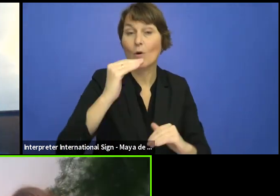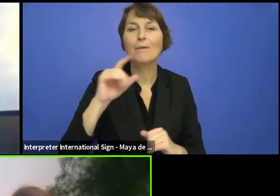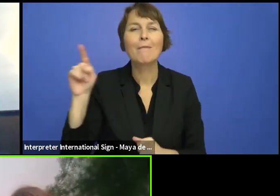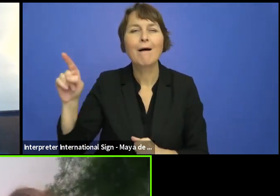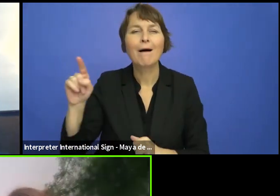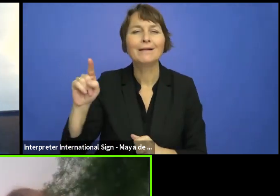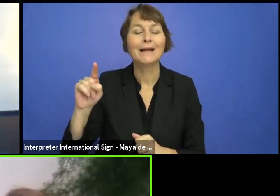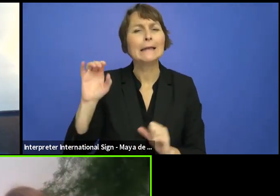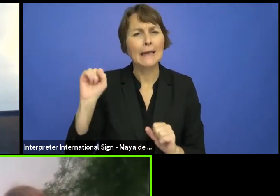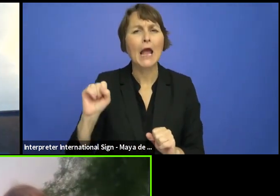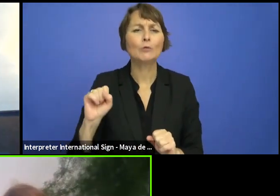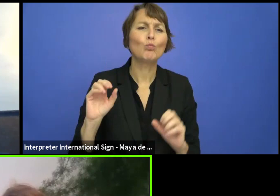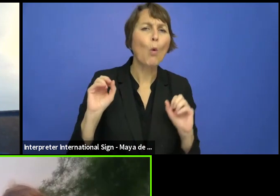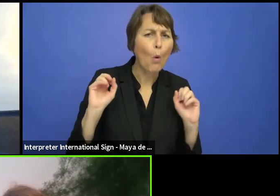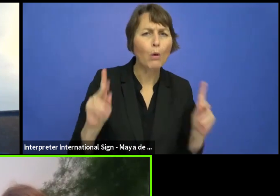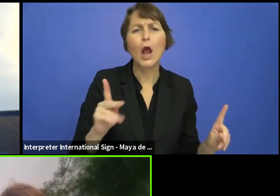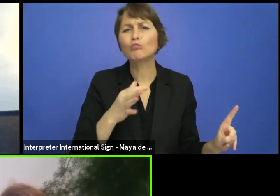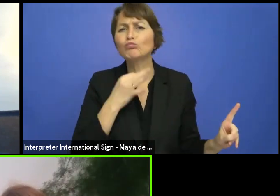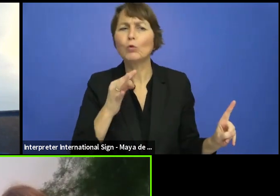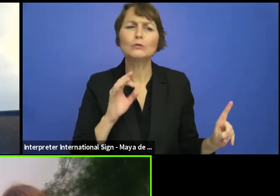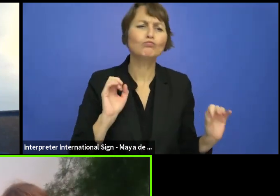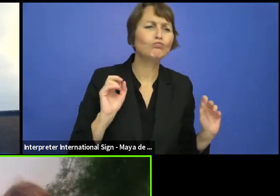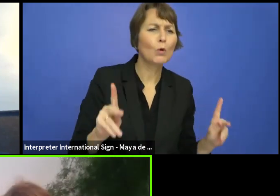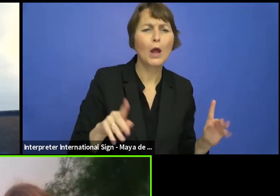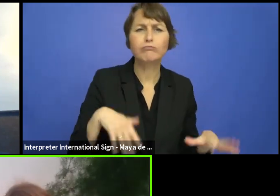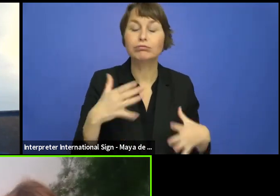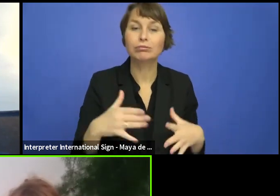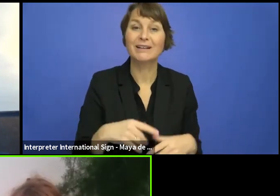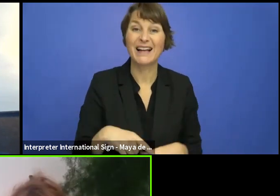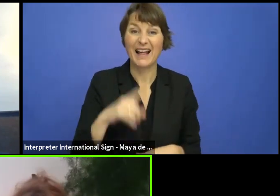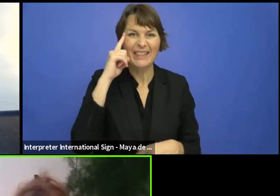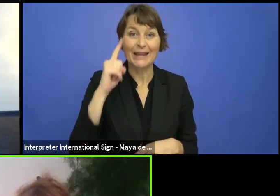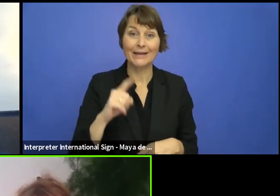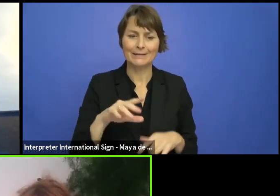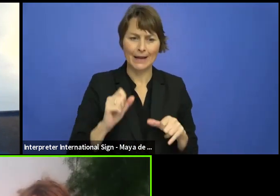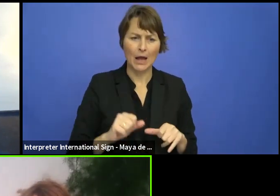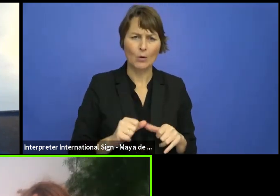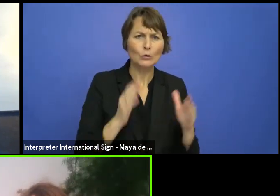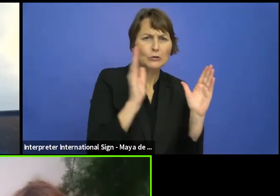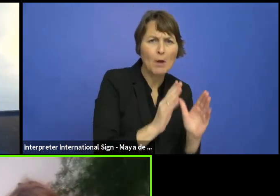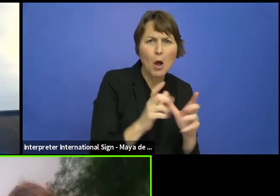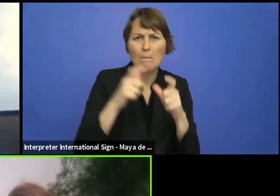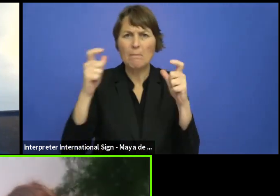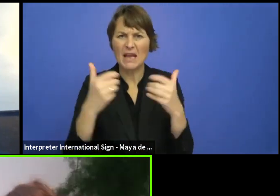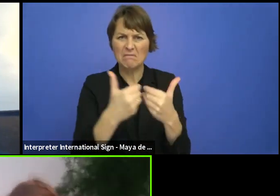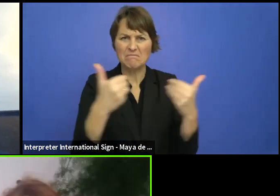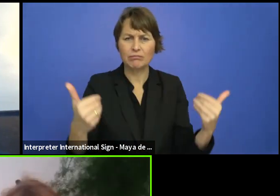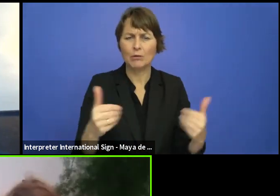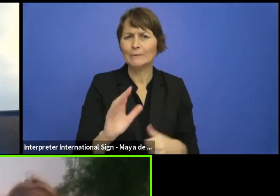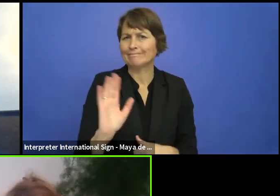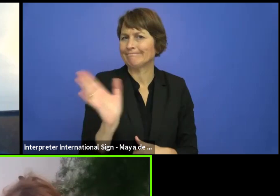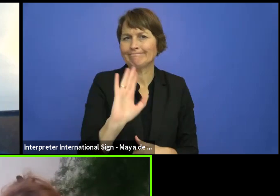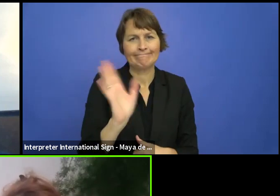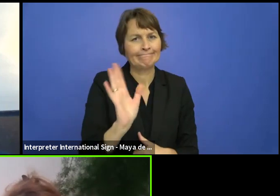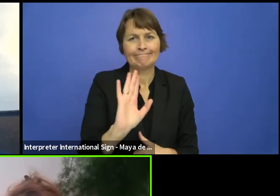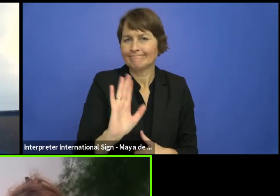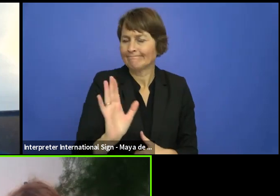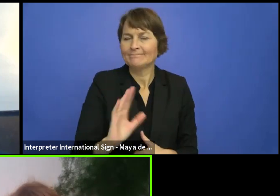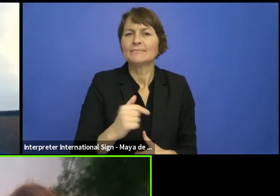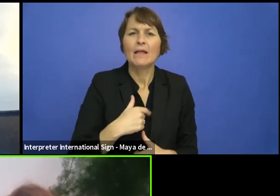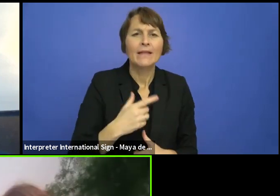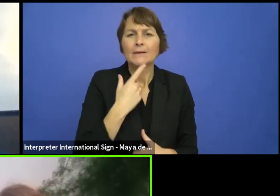So I don't I wouldn't split this up. I think this is incredibly important that we locate ourselves wherever or whoever